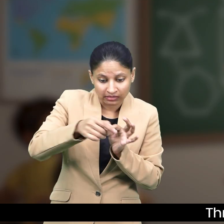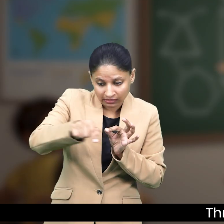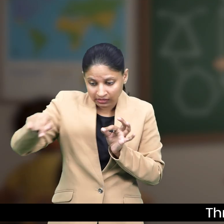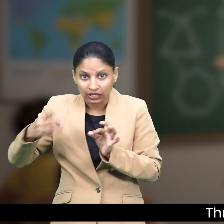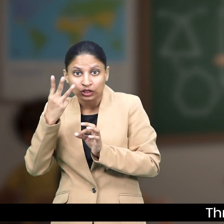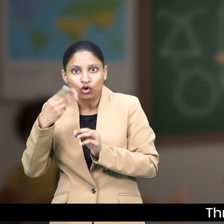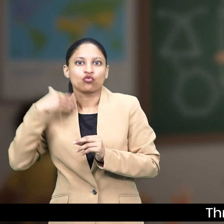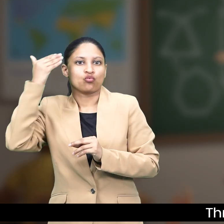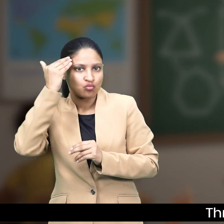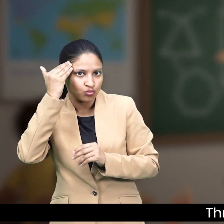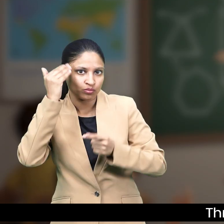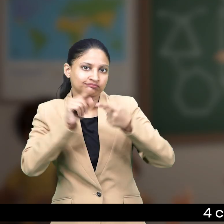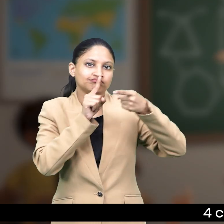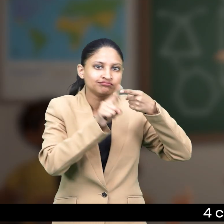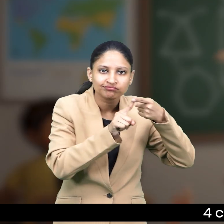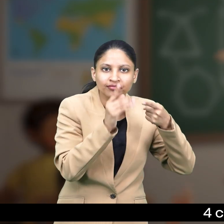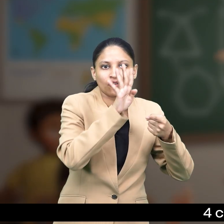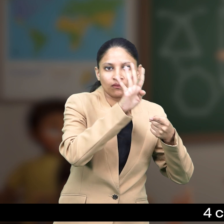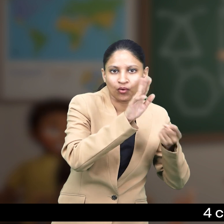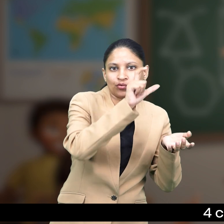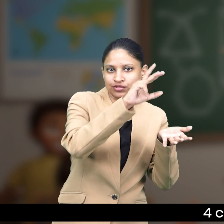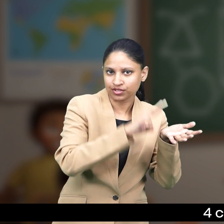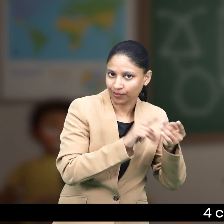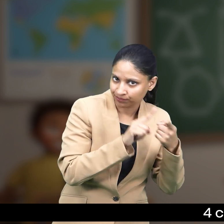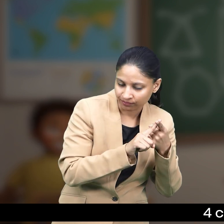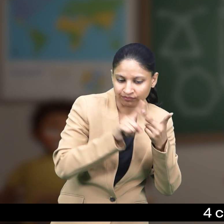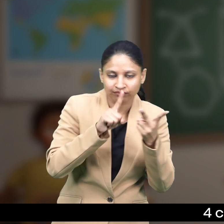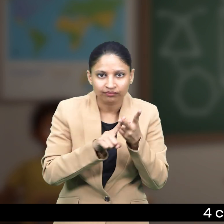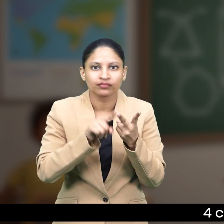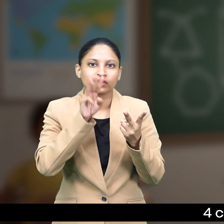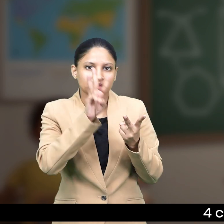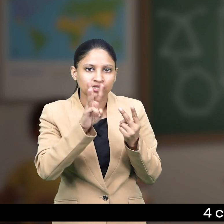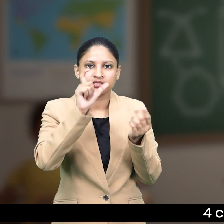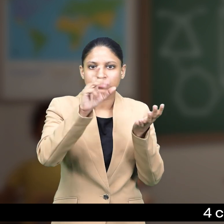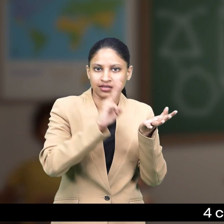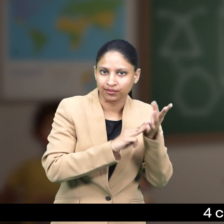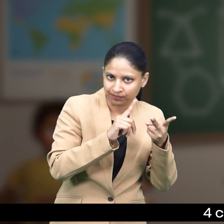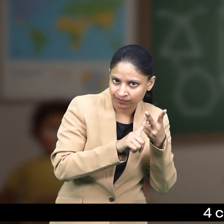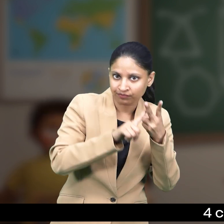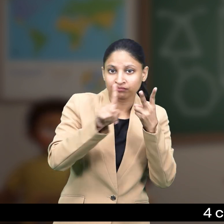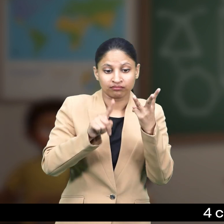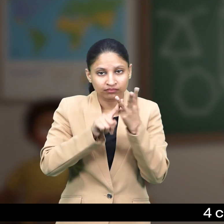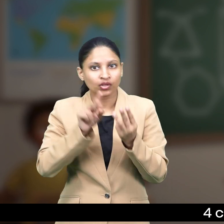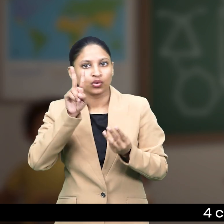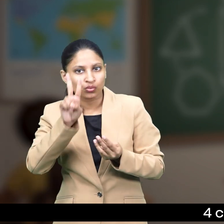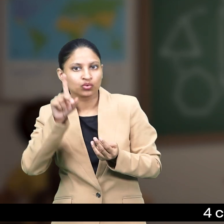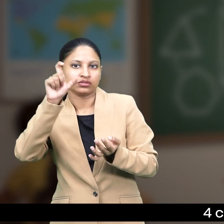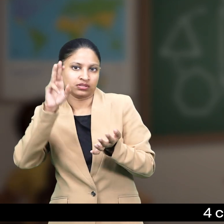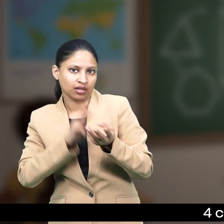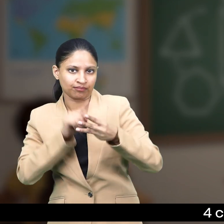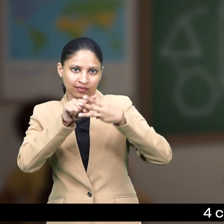3 sides measure 4 centimeter, 3 centimeter and 2